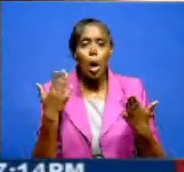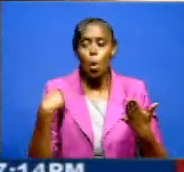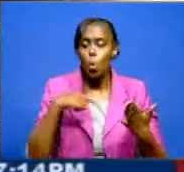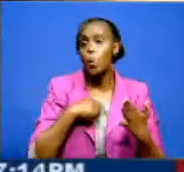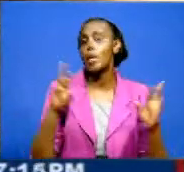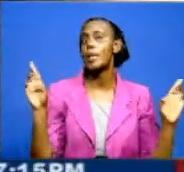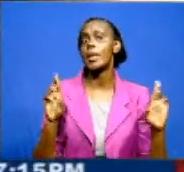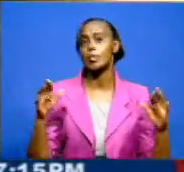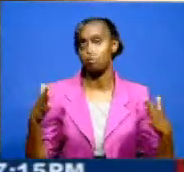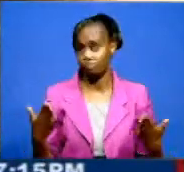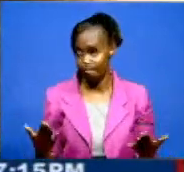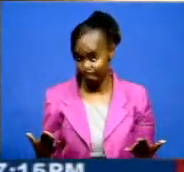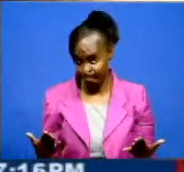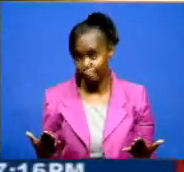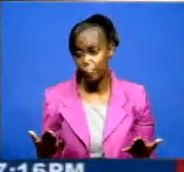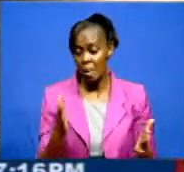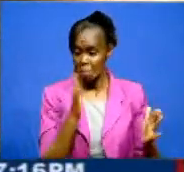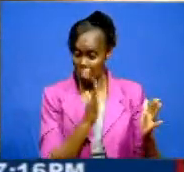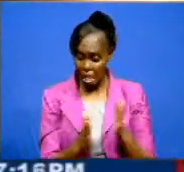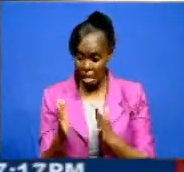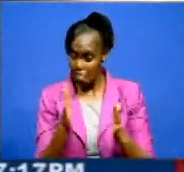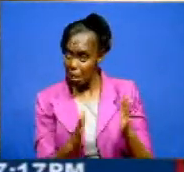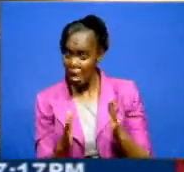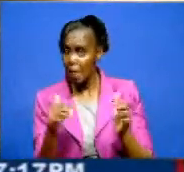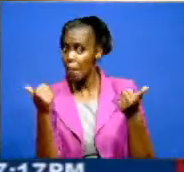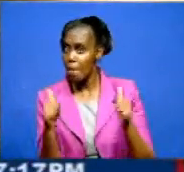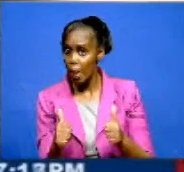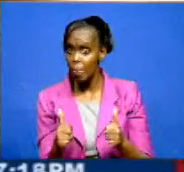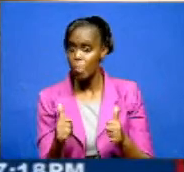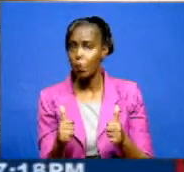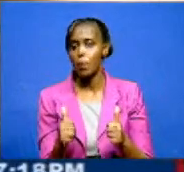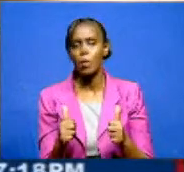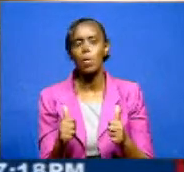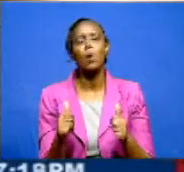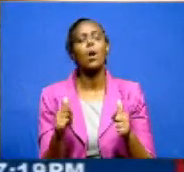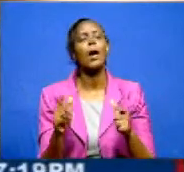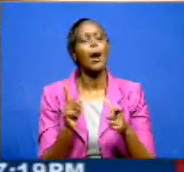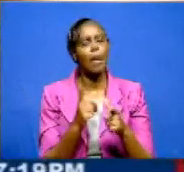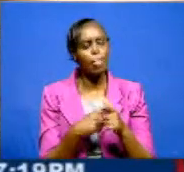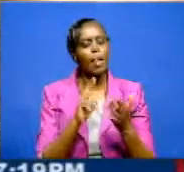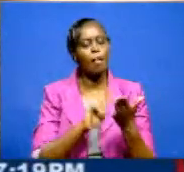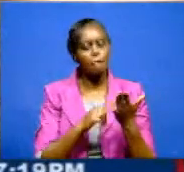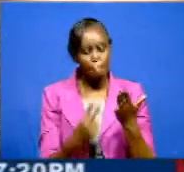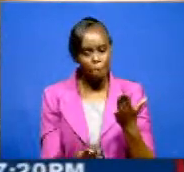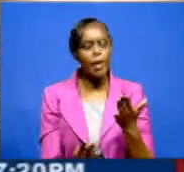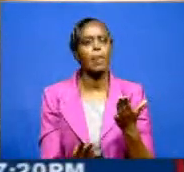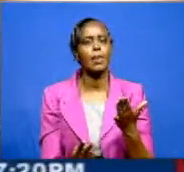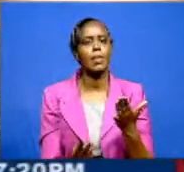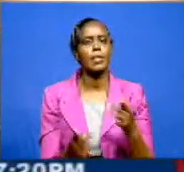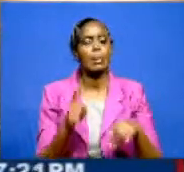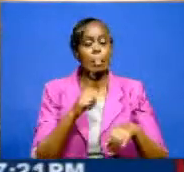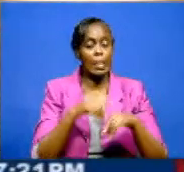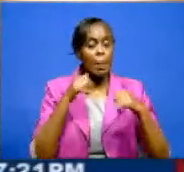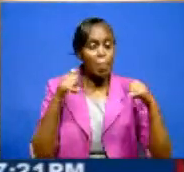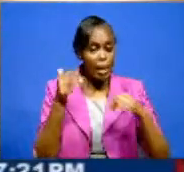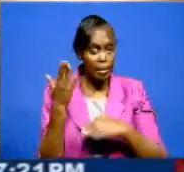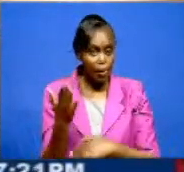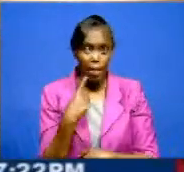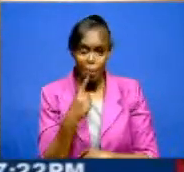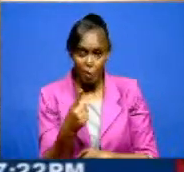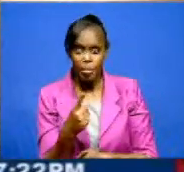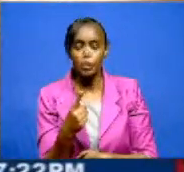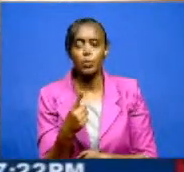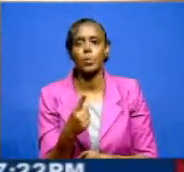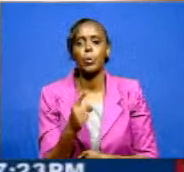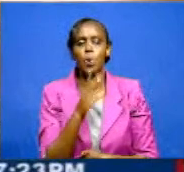are. Because if we don't plan and prepare, we are planning to fail. And there are issues, timelines that have also been mentioned here. So I think